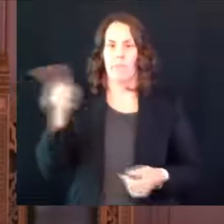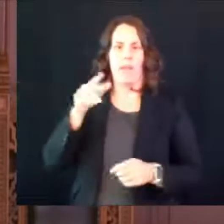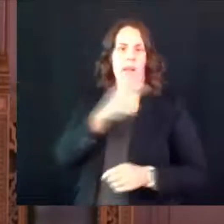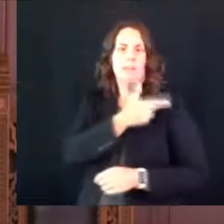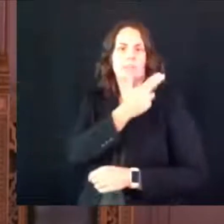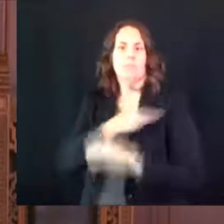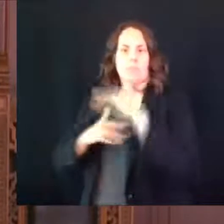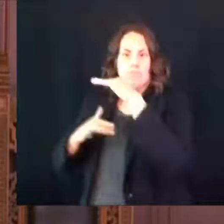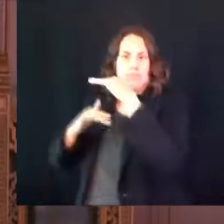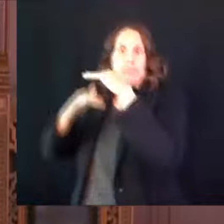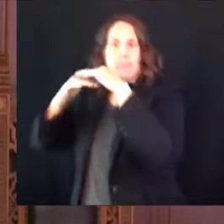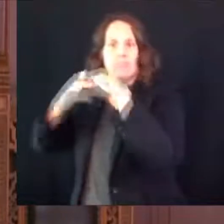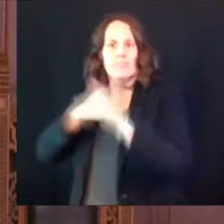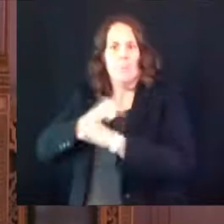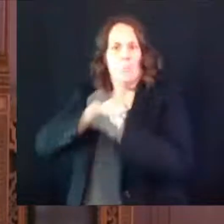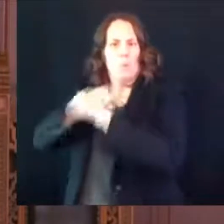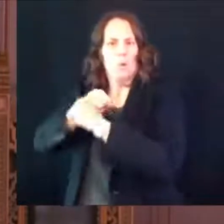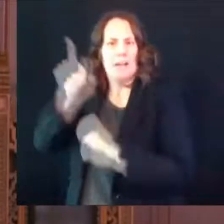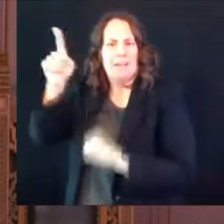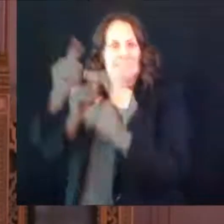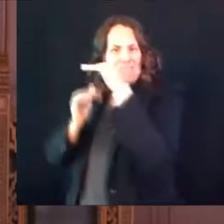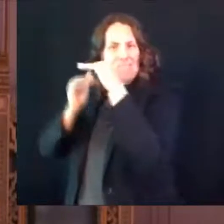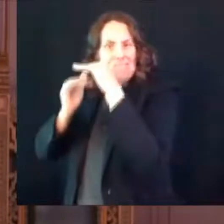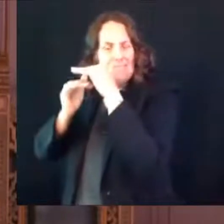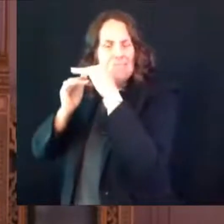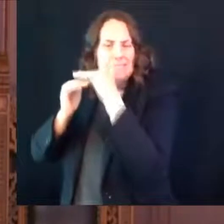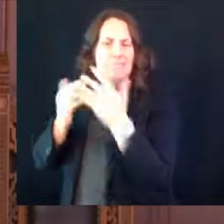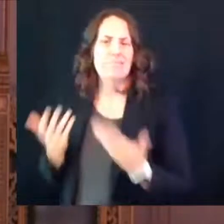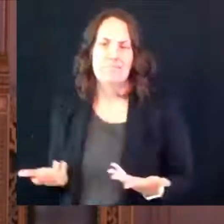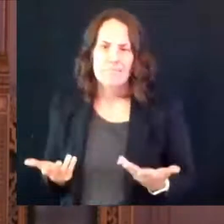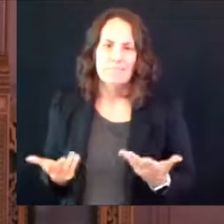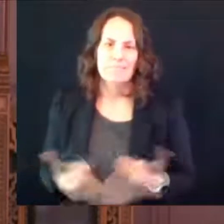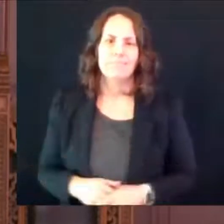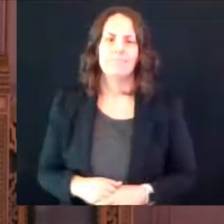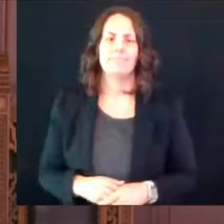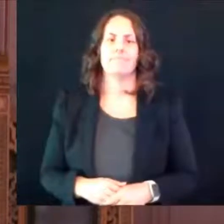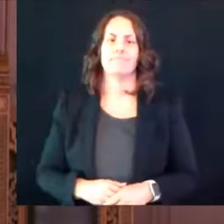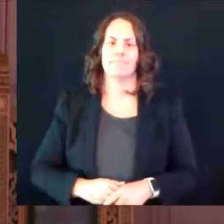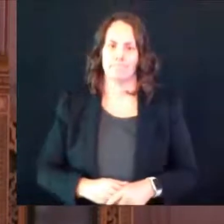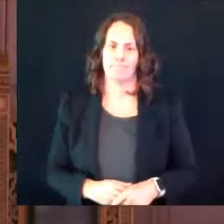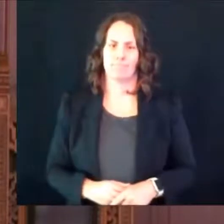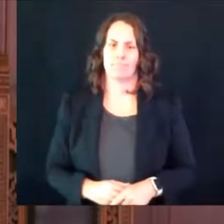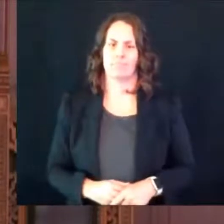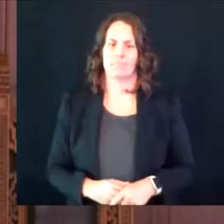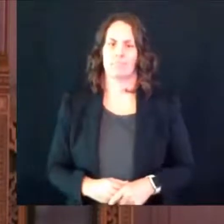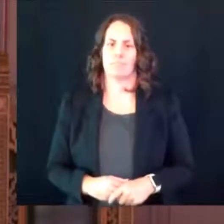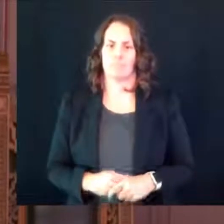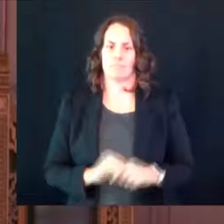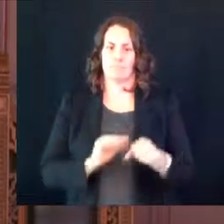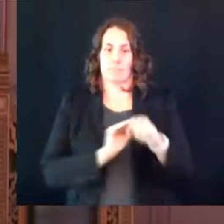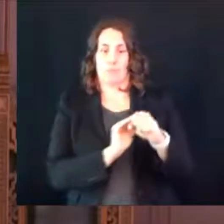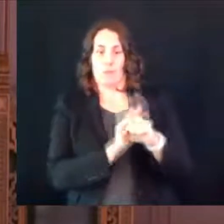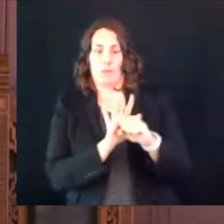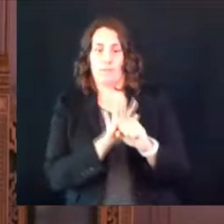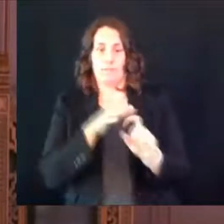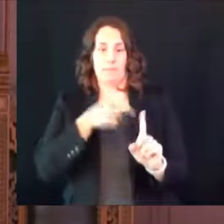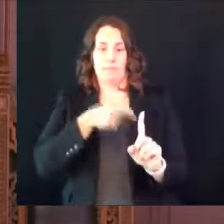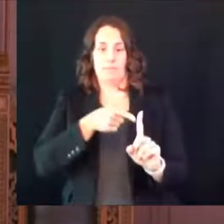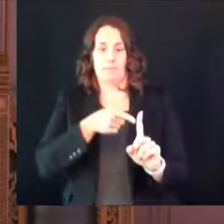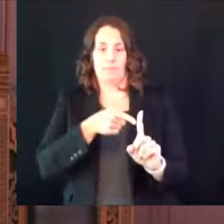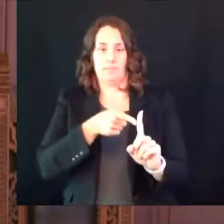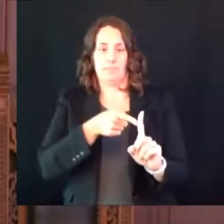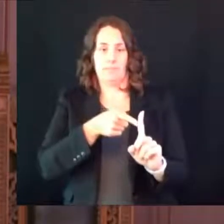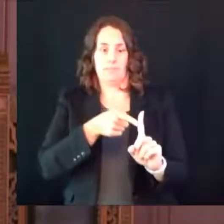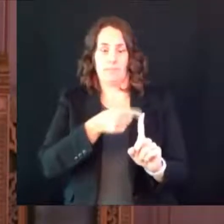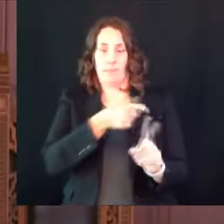it doesn't follow our rules. It changes and it impacts us in different ways. And so hopefully this present